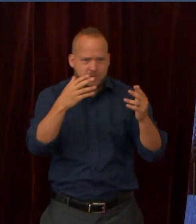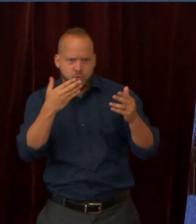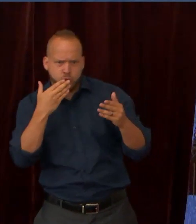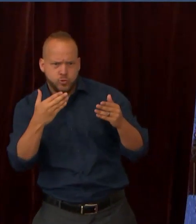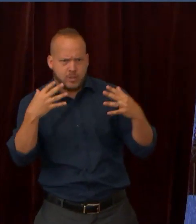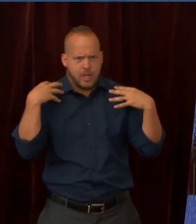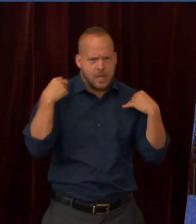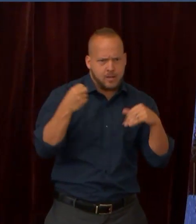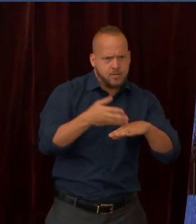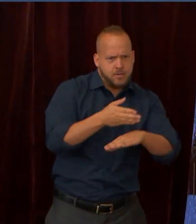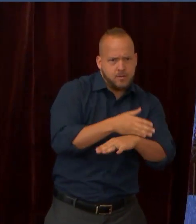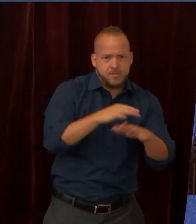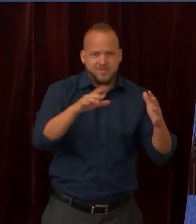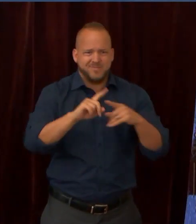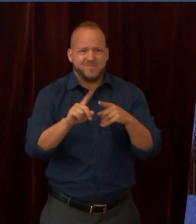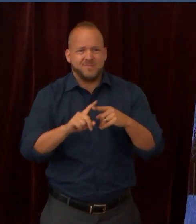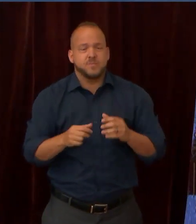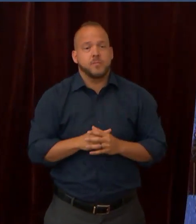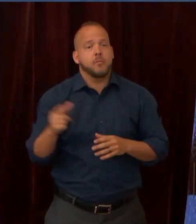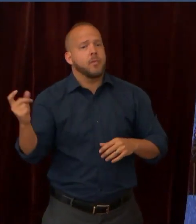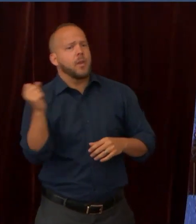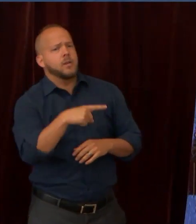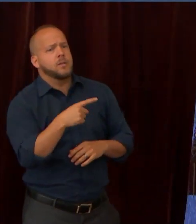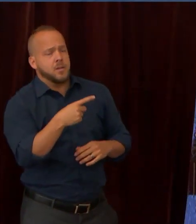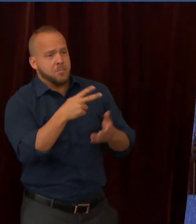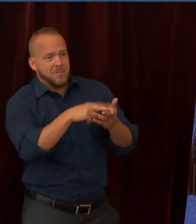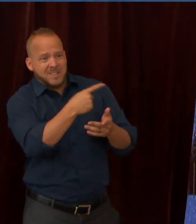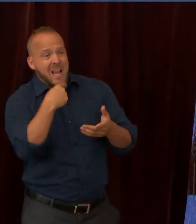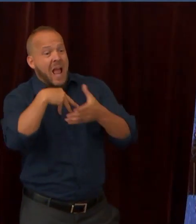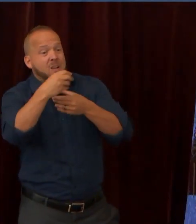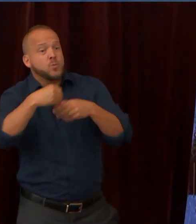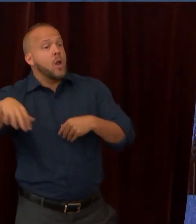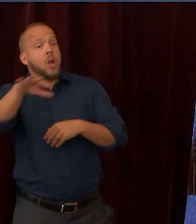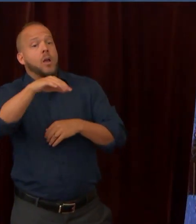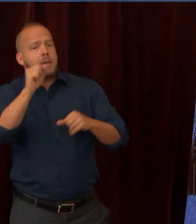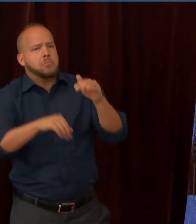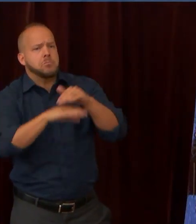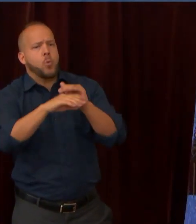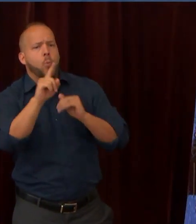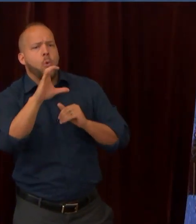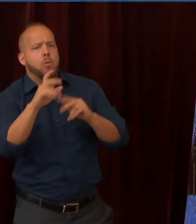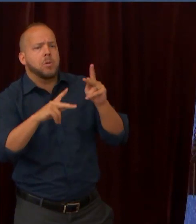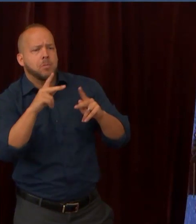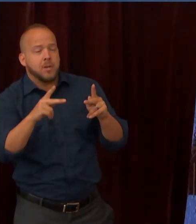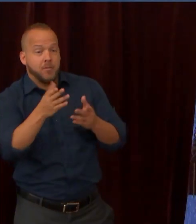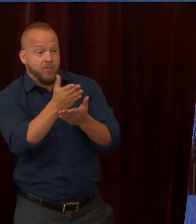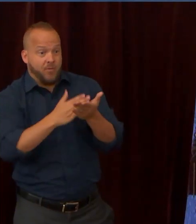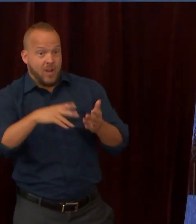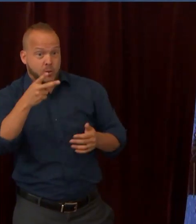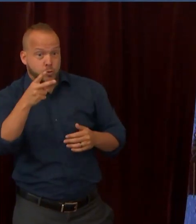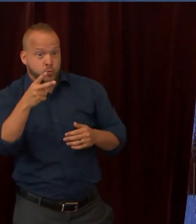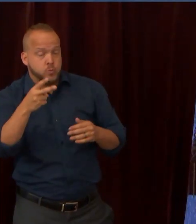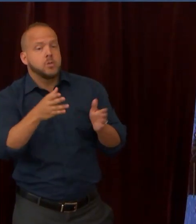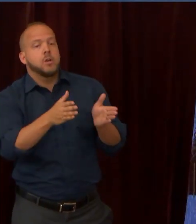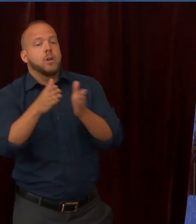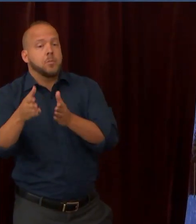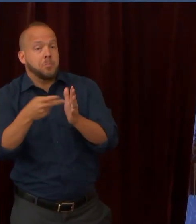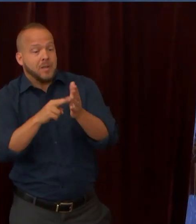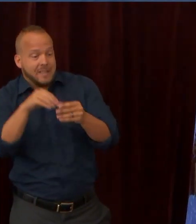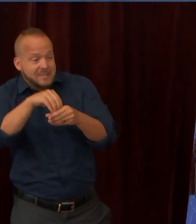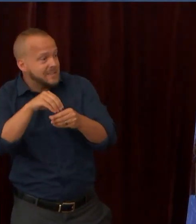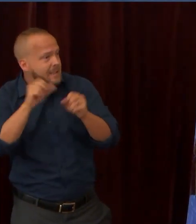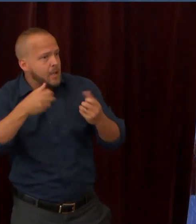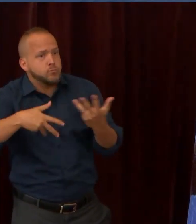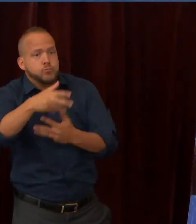1, up to 100 people, and then up to 50 inside for phase 2, would you consider, or have you considered doing the same to allow for